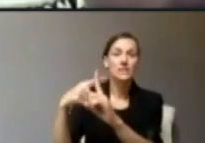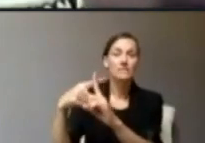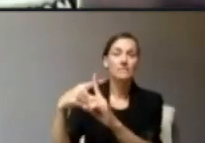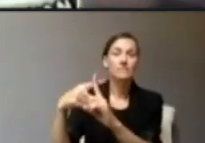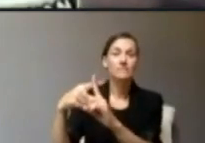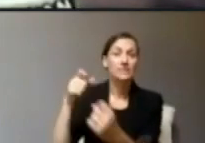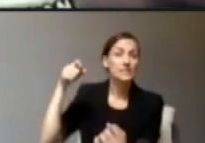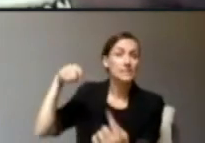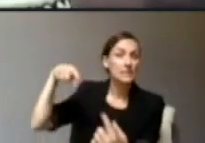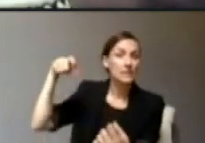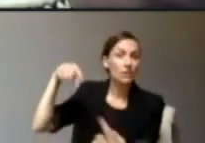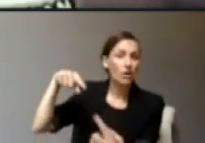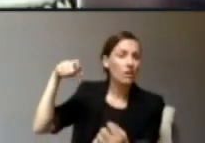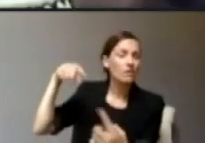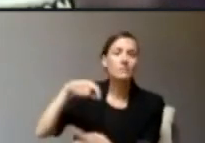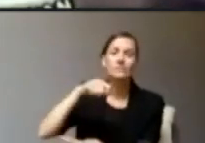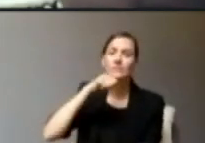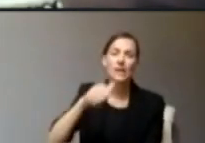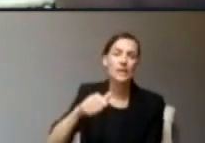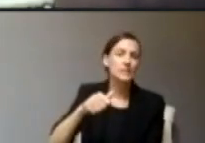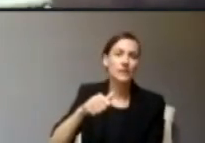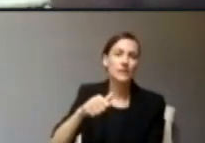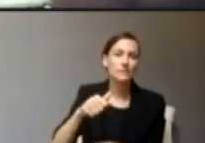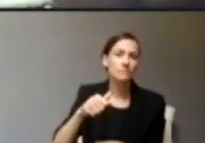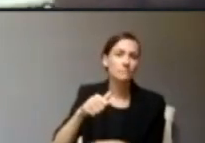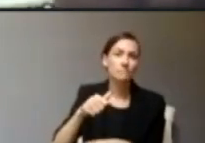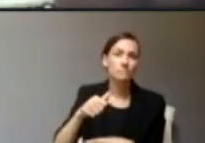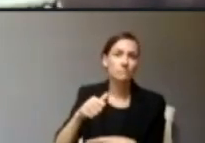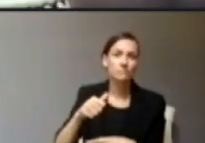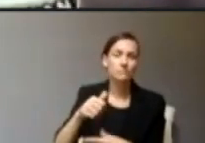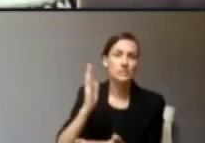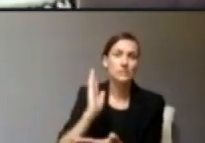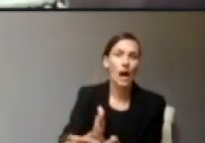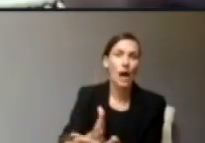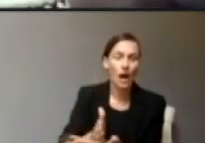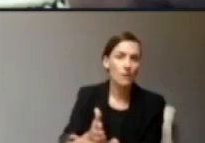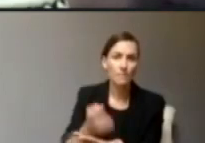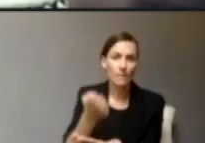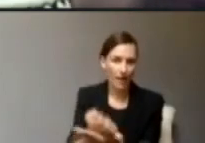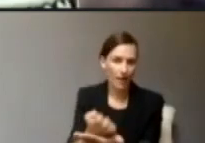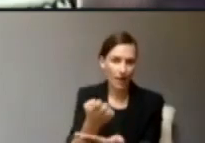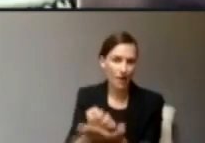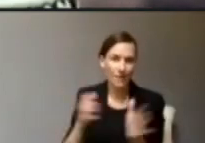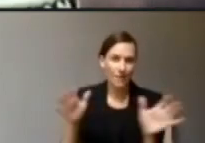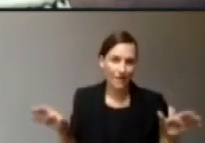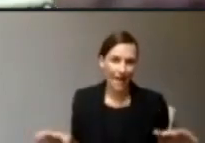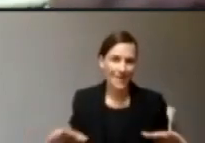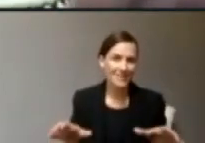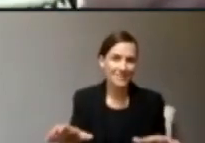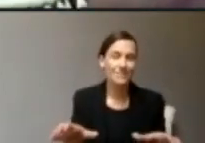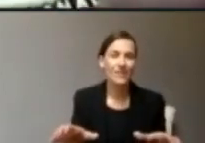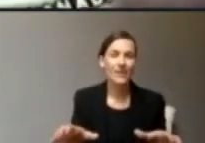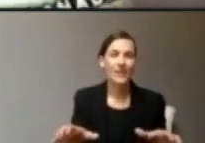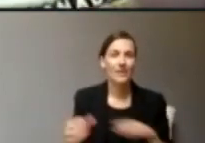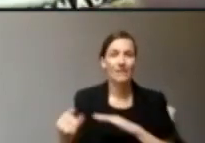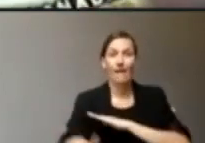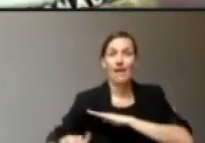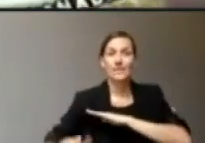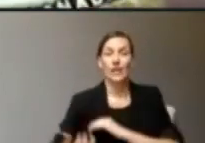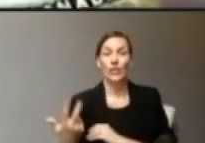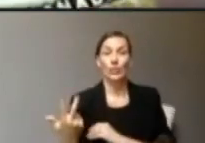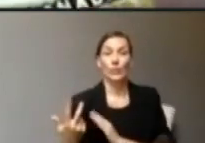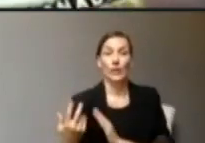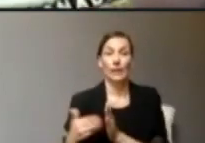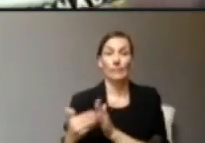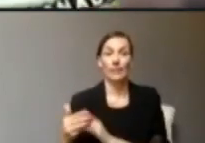you wouldn't necessarily say, okay, we're going to stop economic activity or quarantine 3 million people. You probably want to